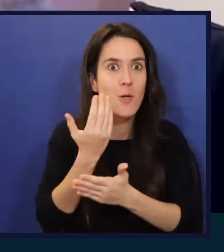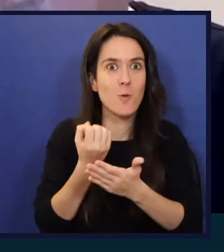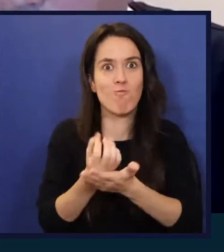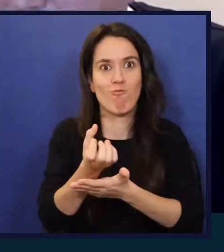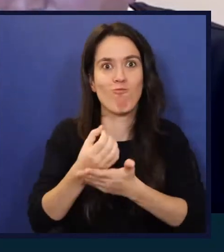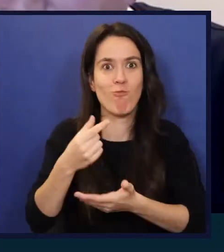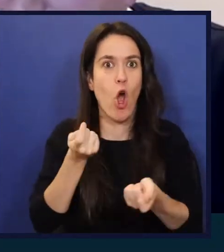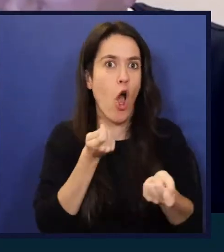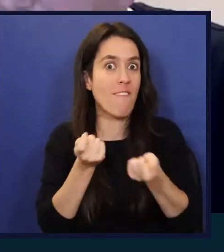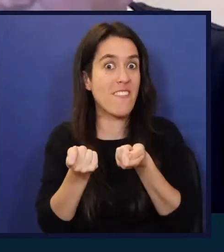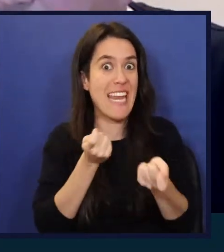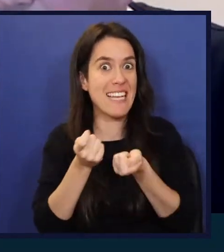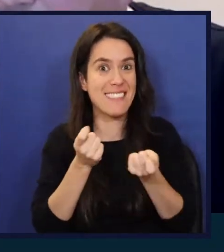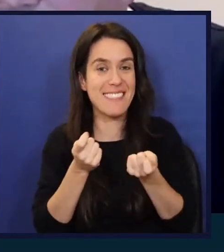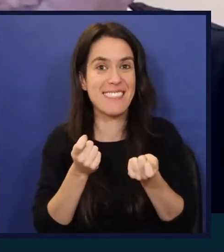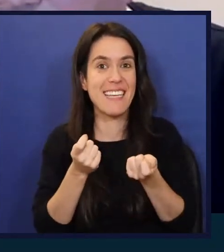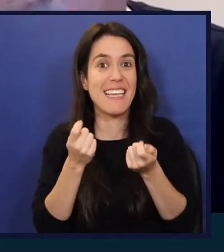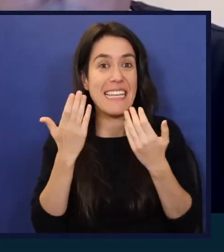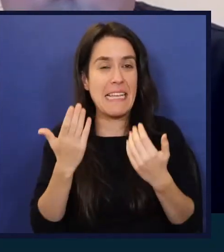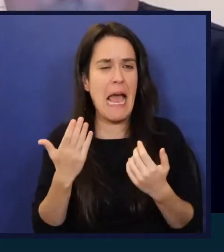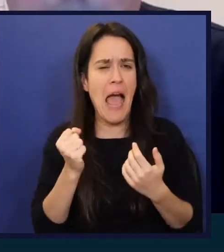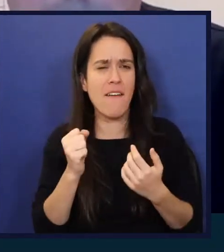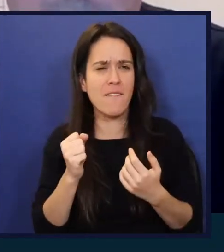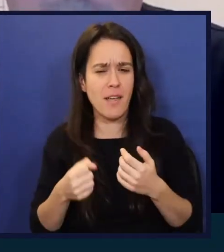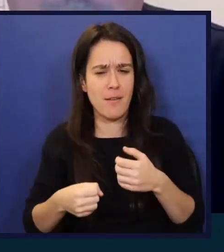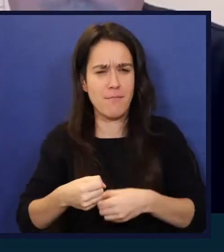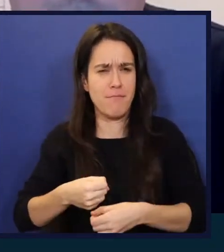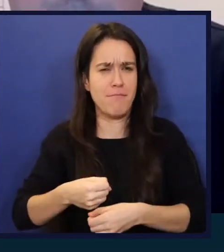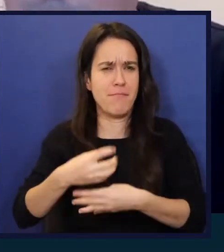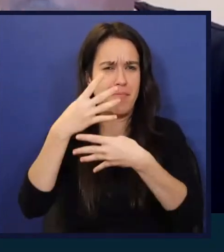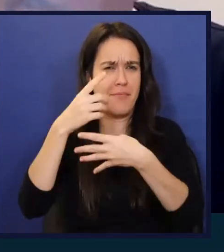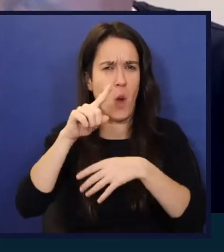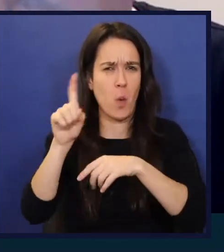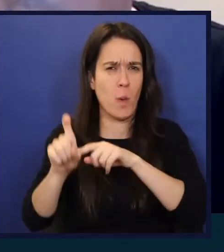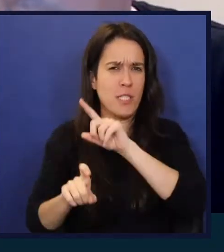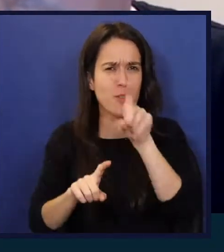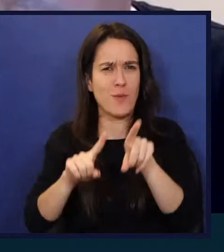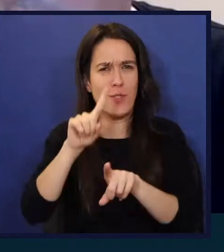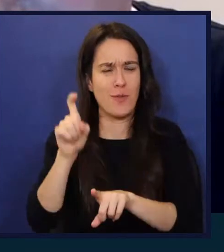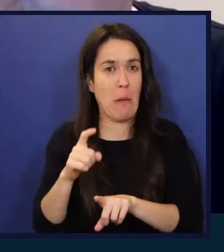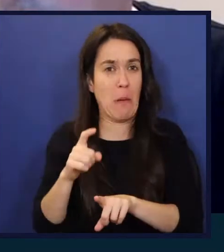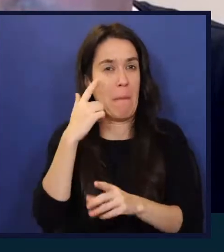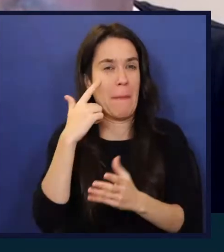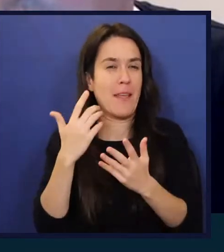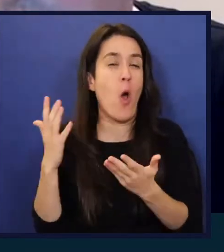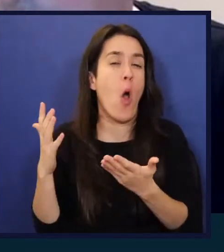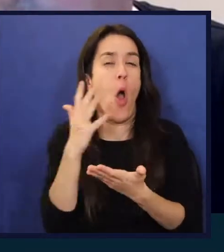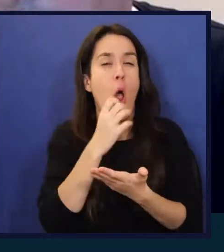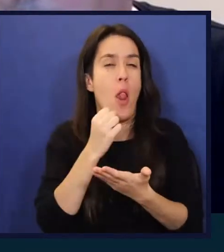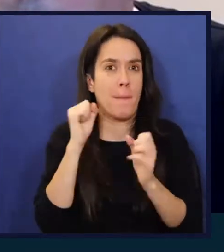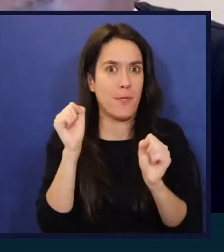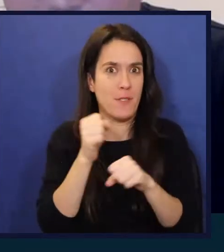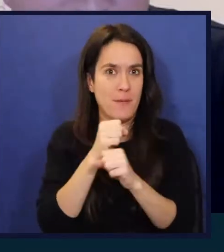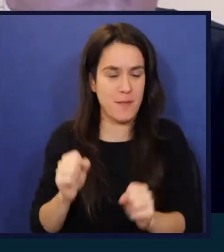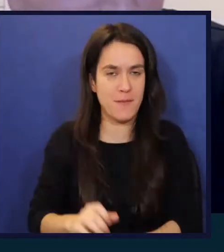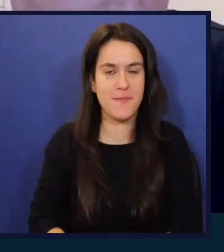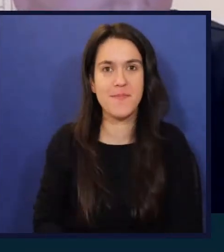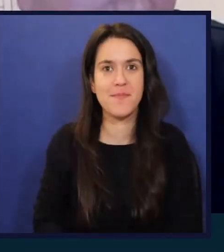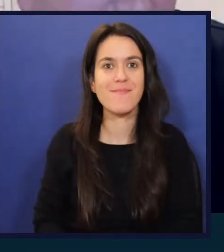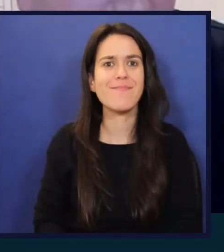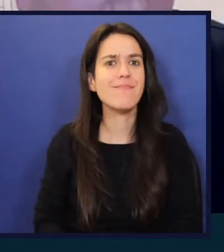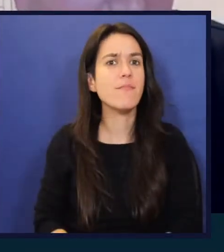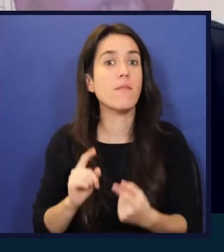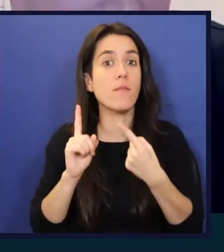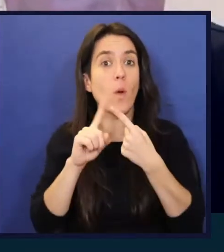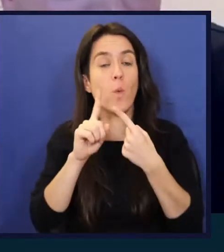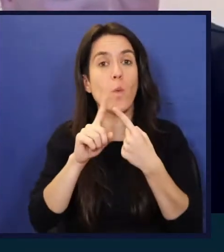that. And we certainly have some questions as well, and we probably can't ask them all. But we got one question from